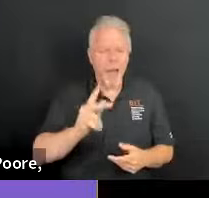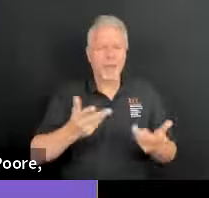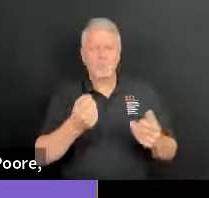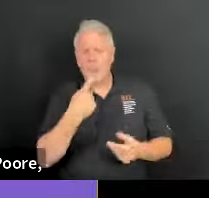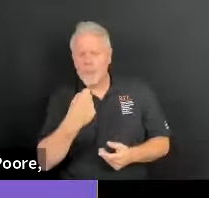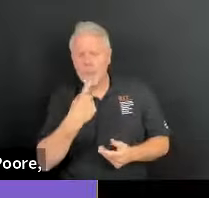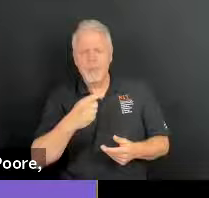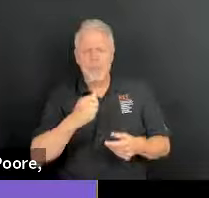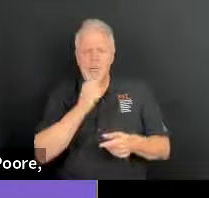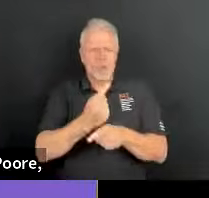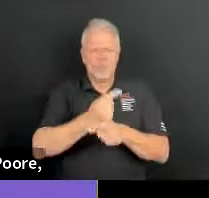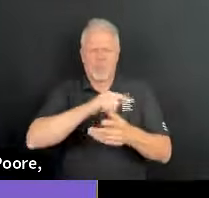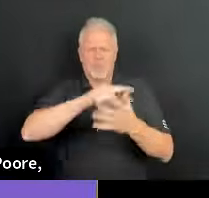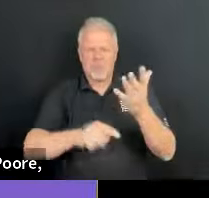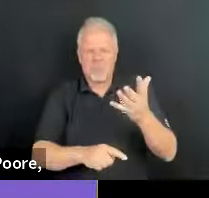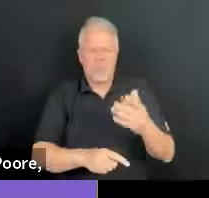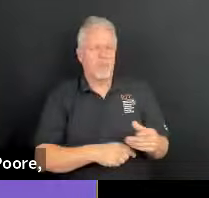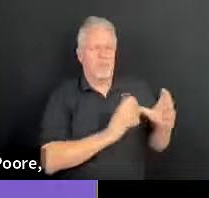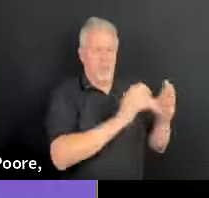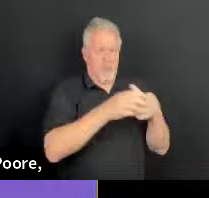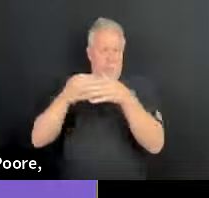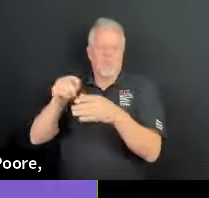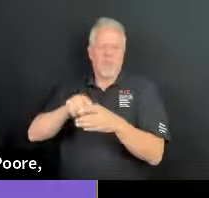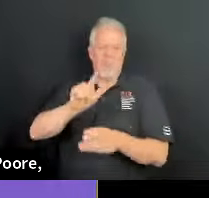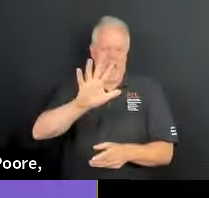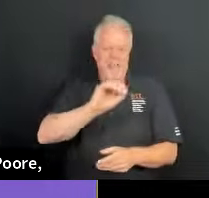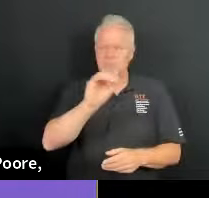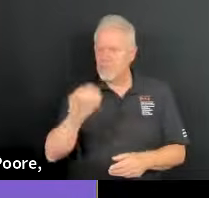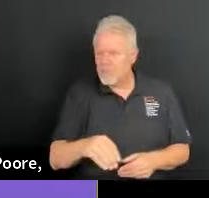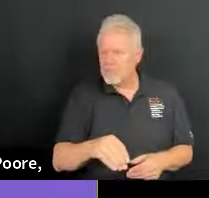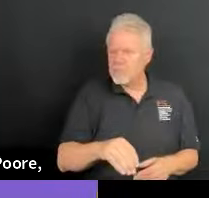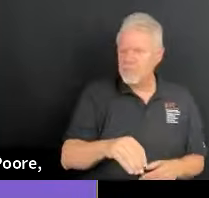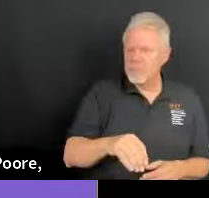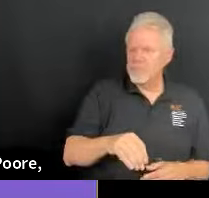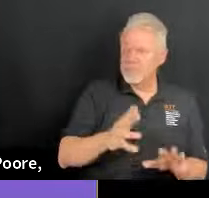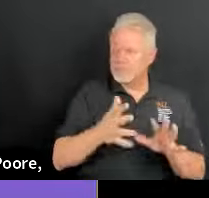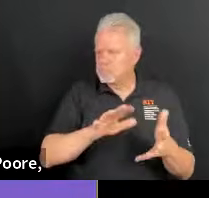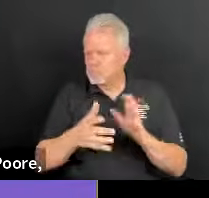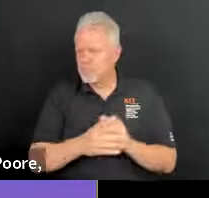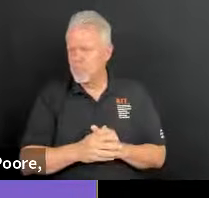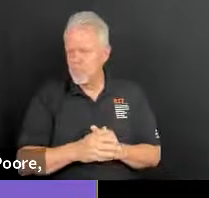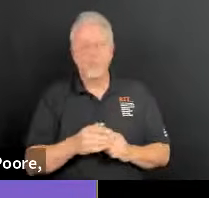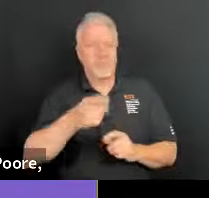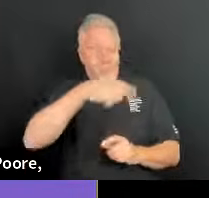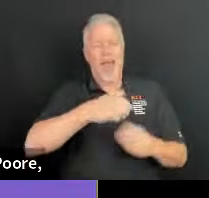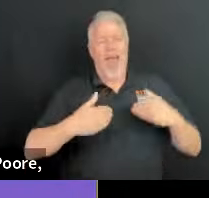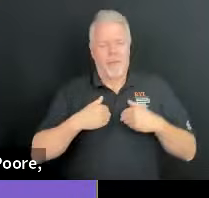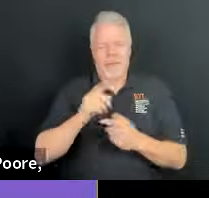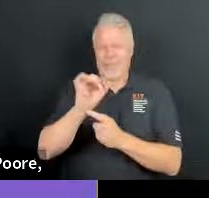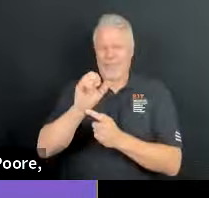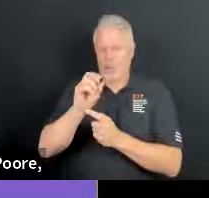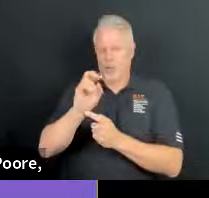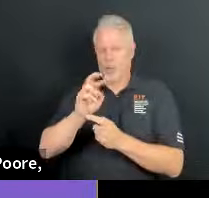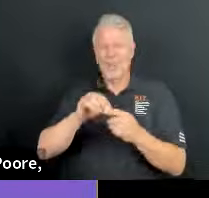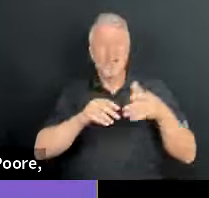marijuana, crack, cocaine, any other medical drugs, then that's